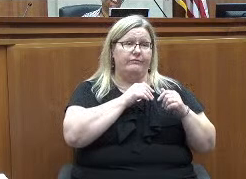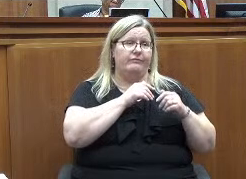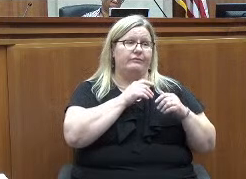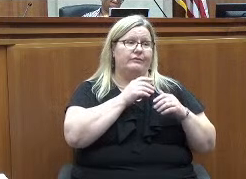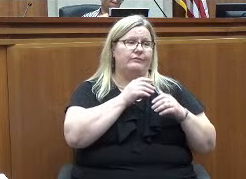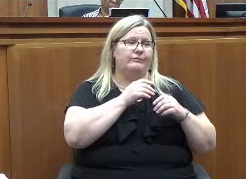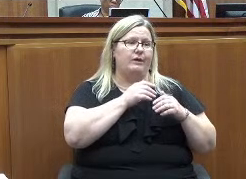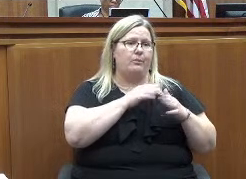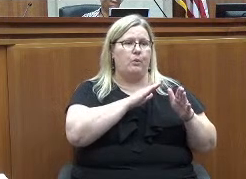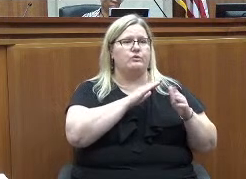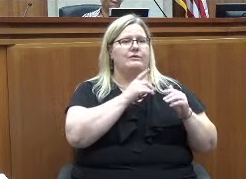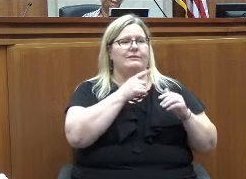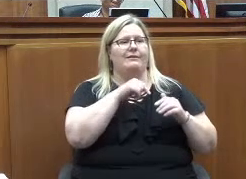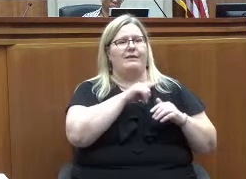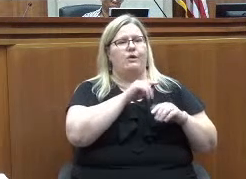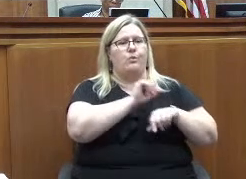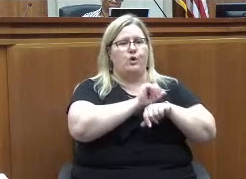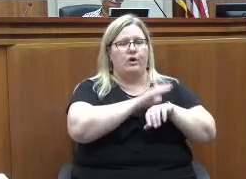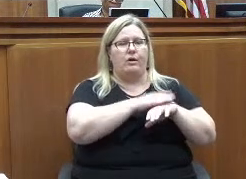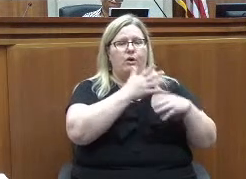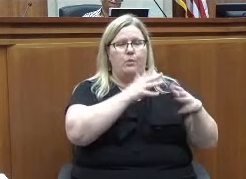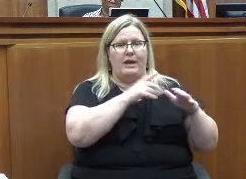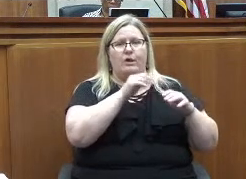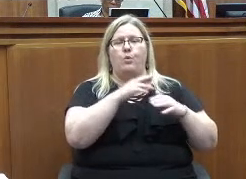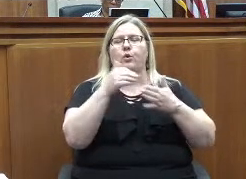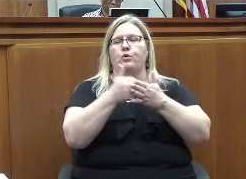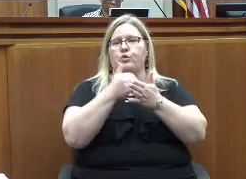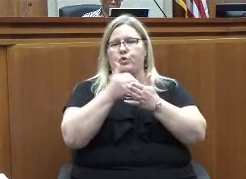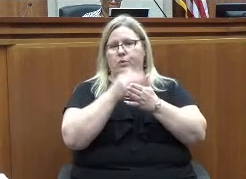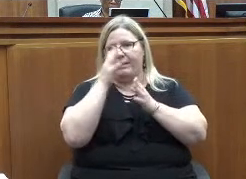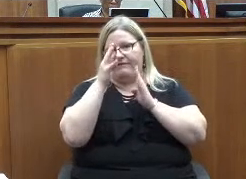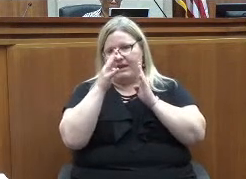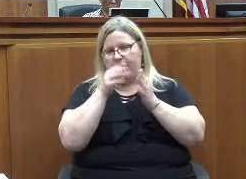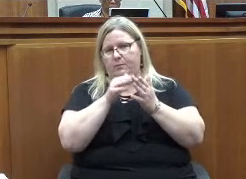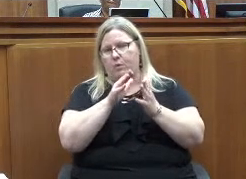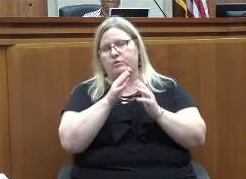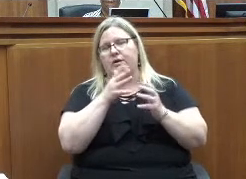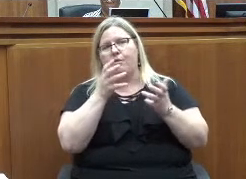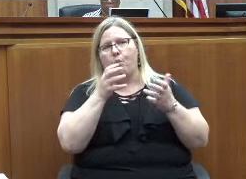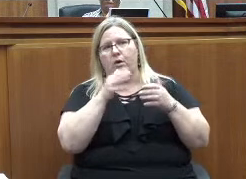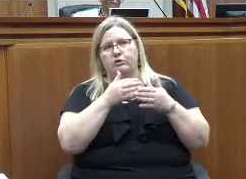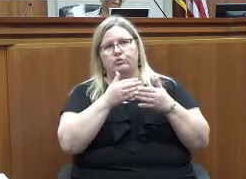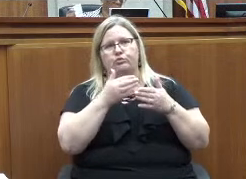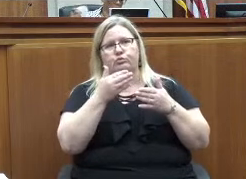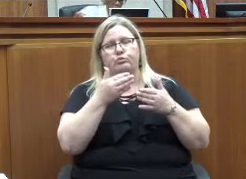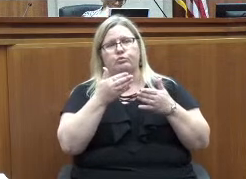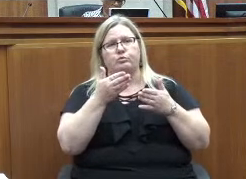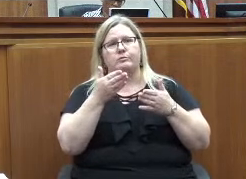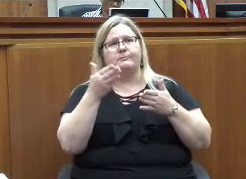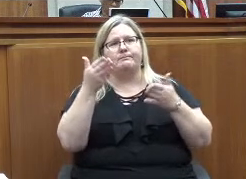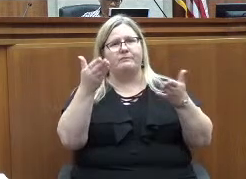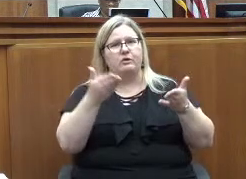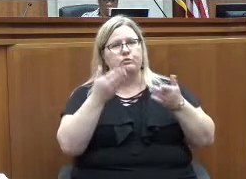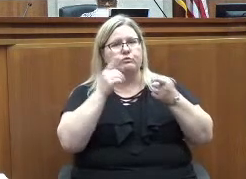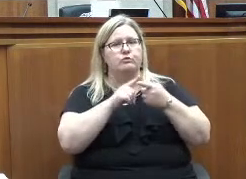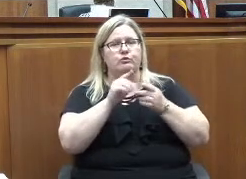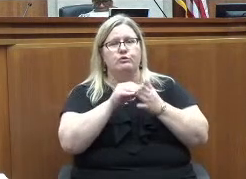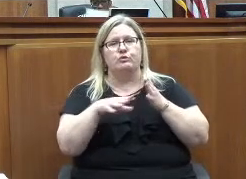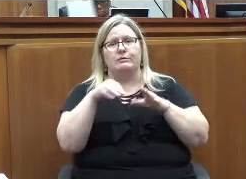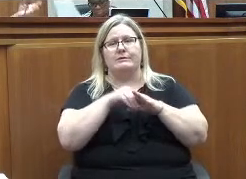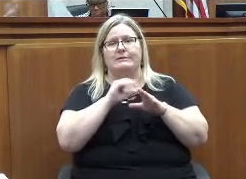field already or new innovative approaches that they would like to introduce to students in our